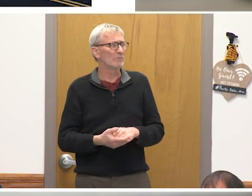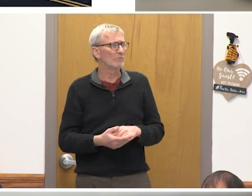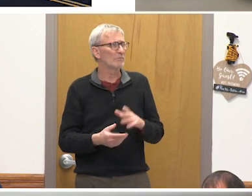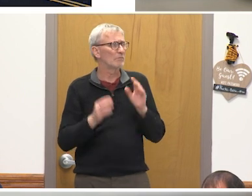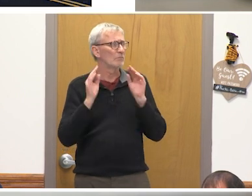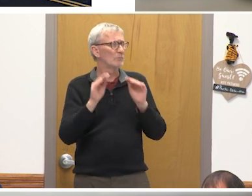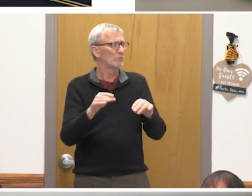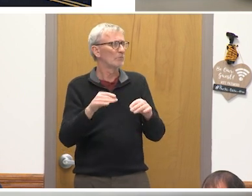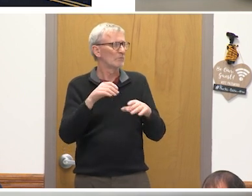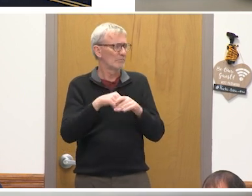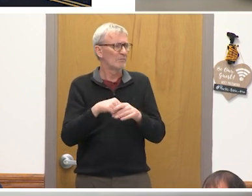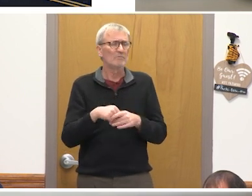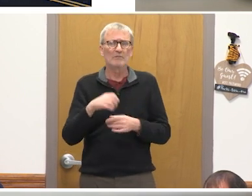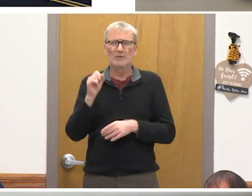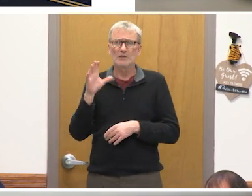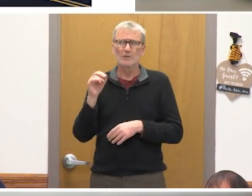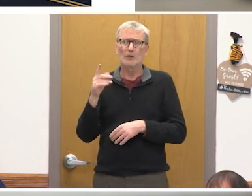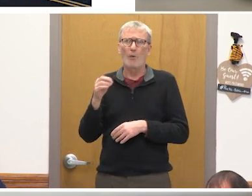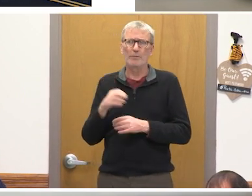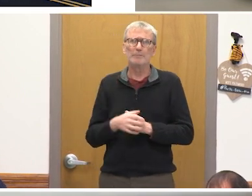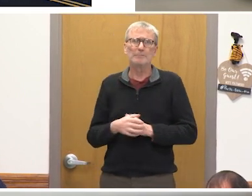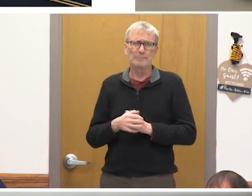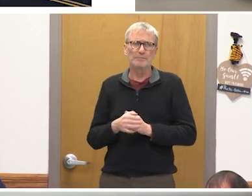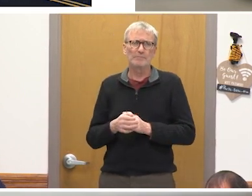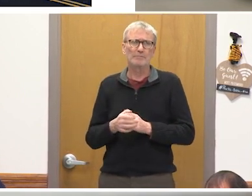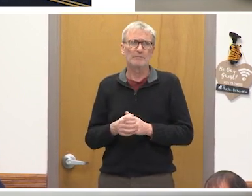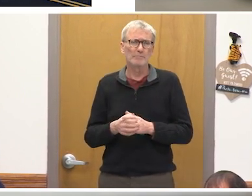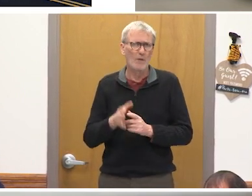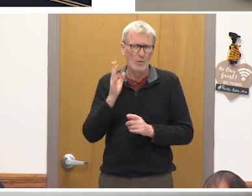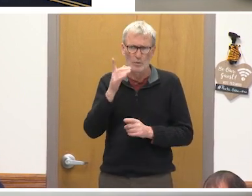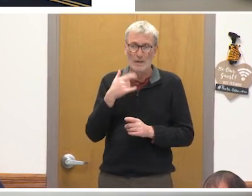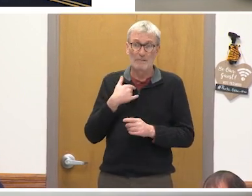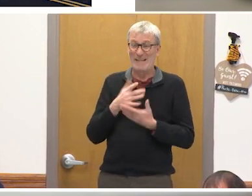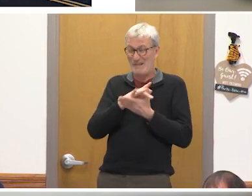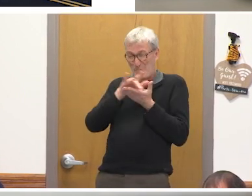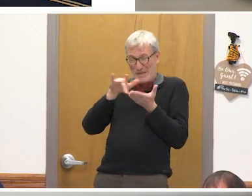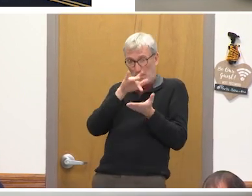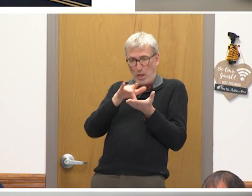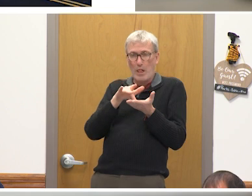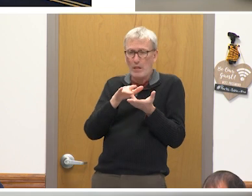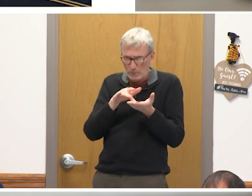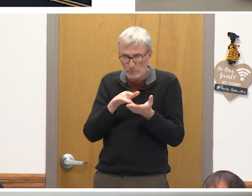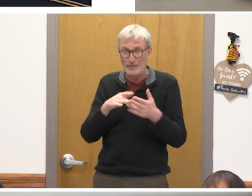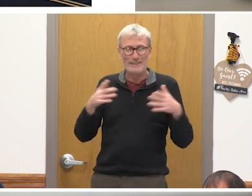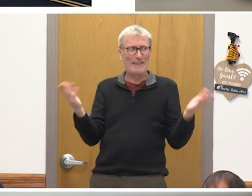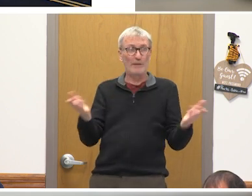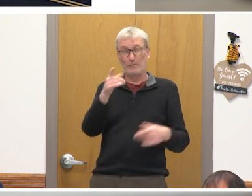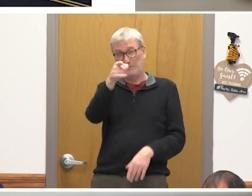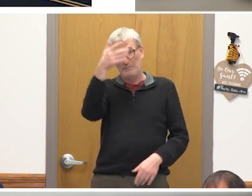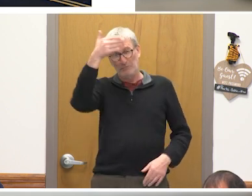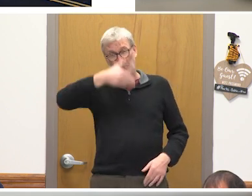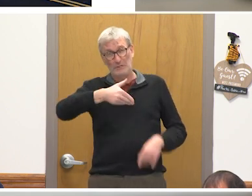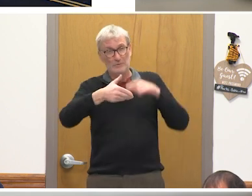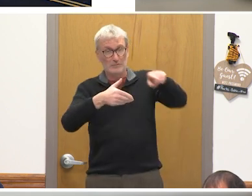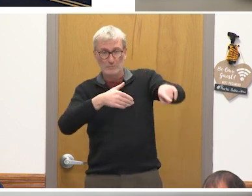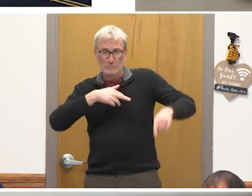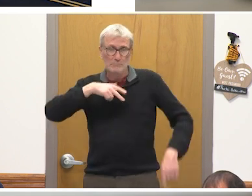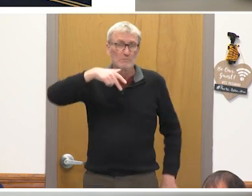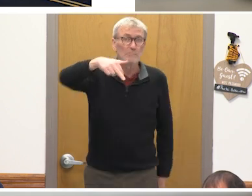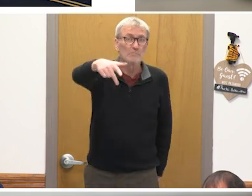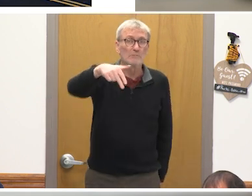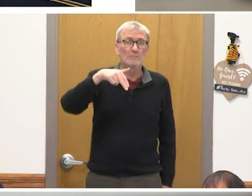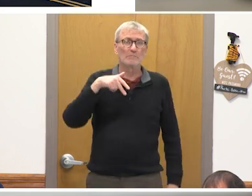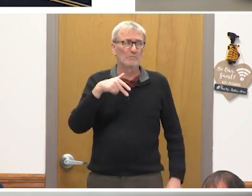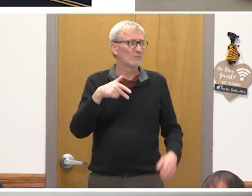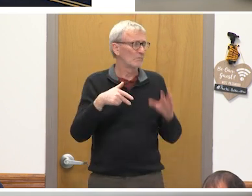it into the scope to do a mid-block crossing right outside of the senior center here, which will layer in a